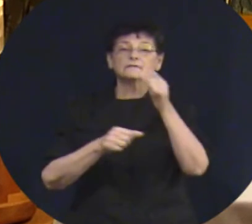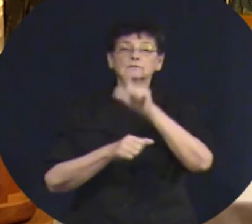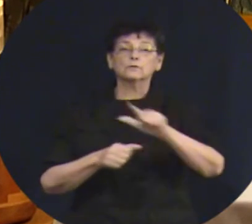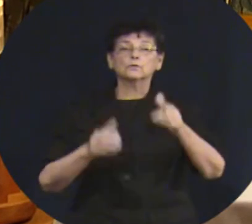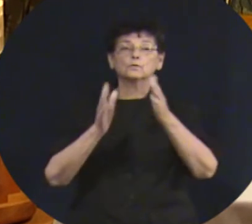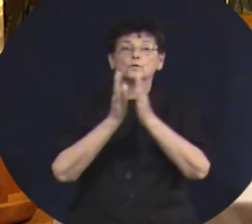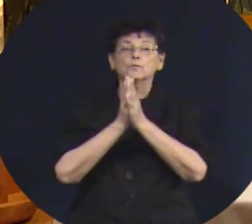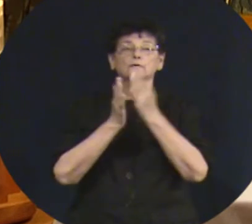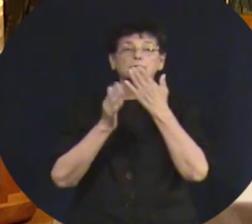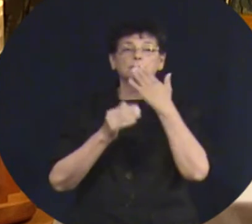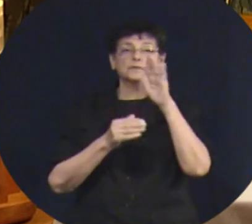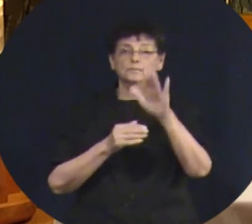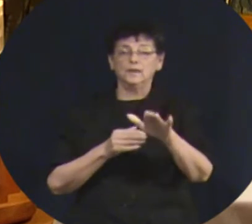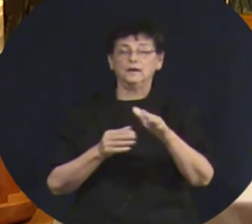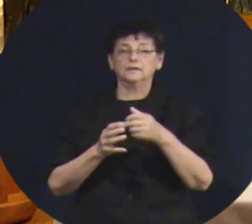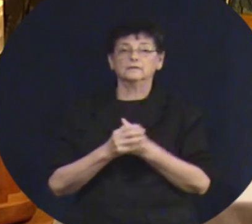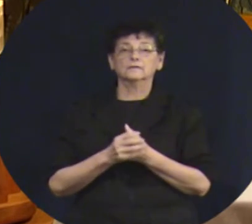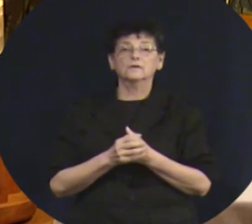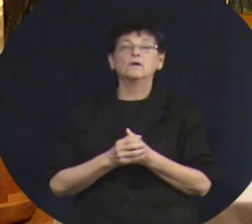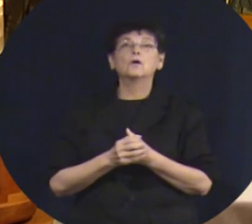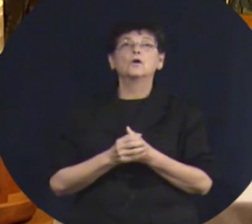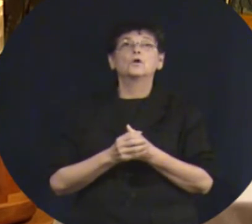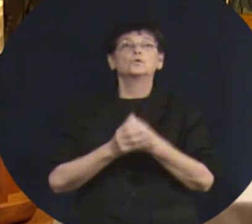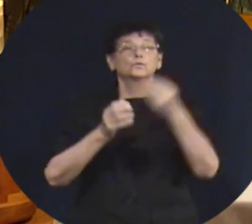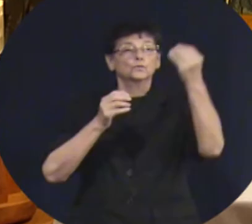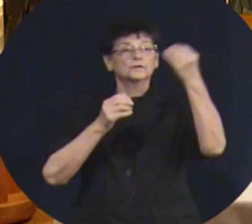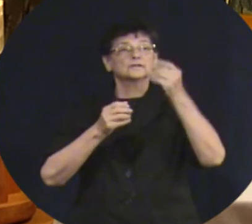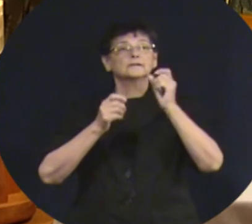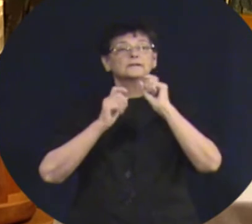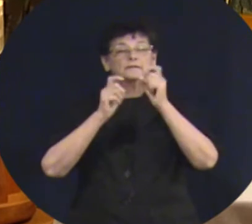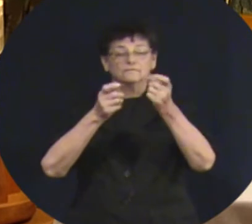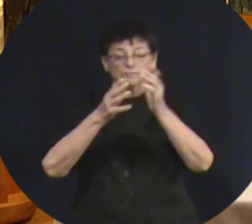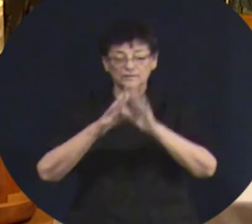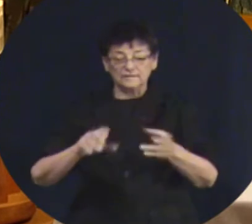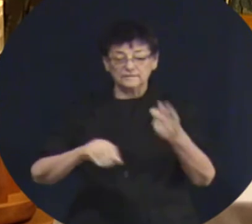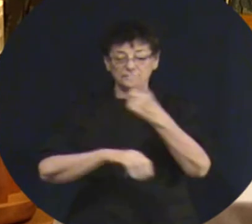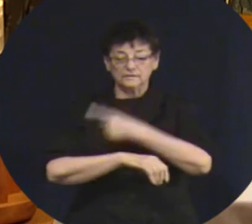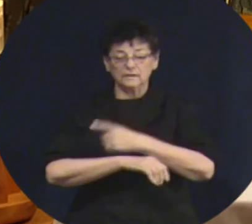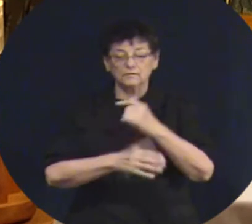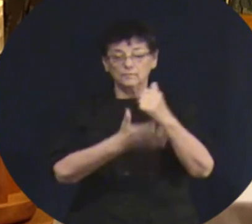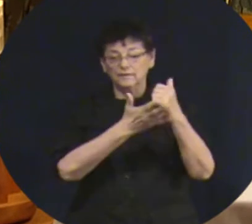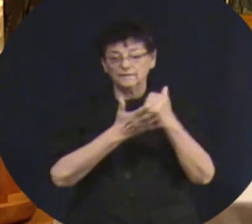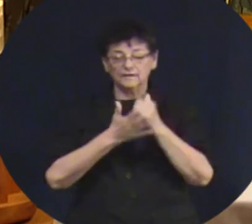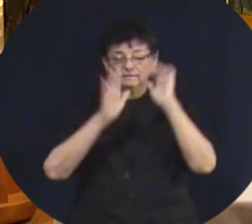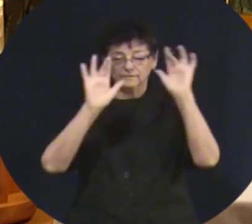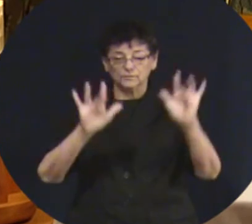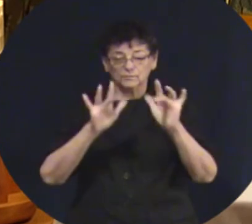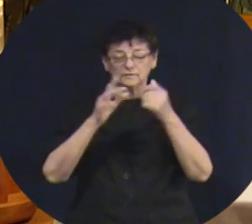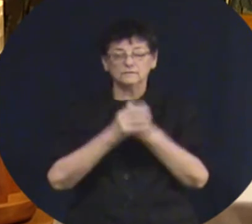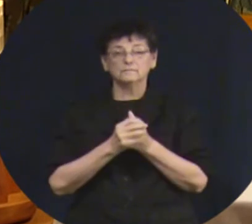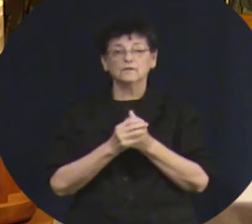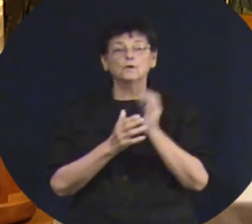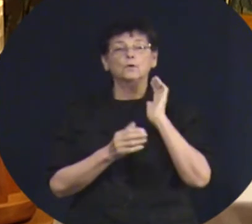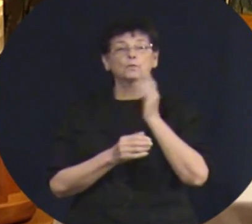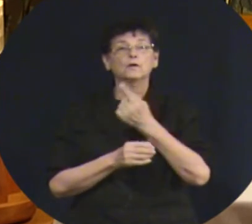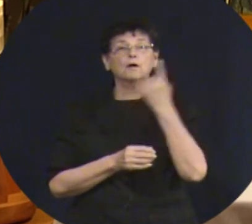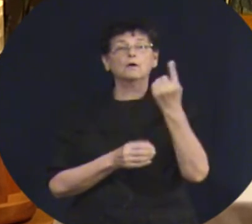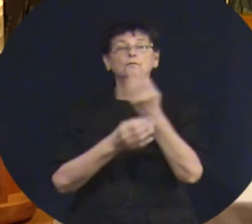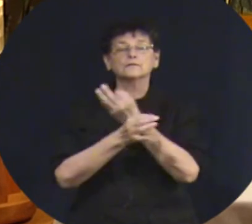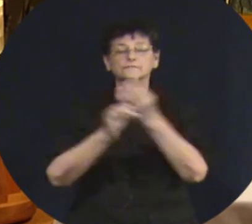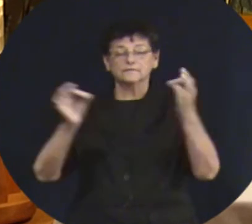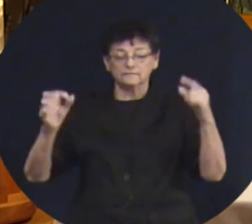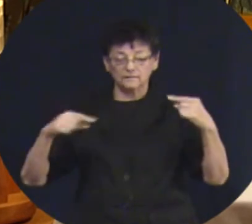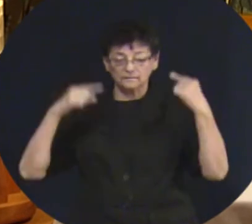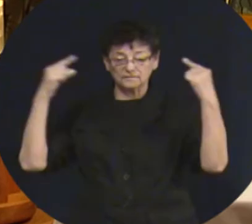we pray, from every evil. Graciously grant peace in our days, that by the help of your mercy, we may be always free